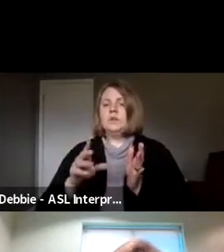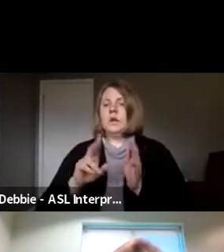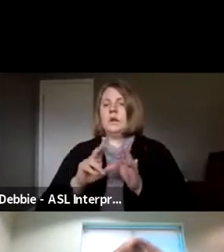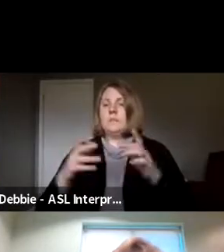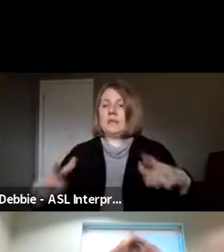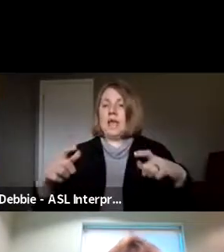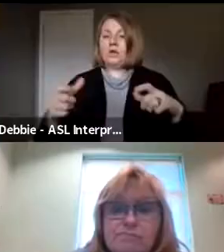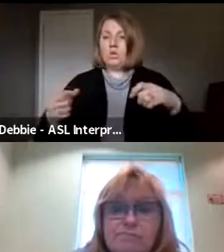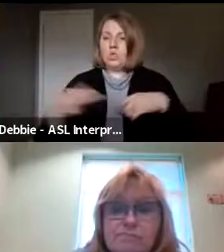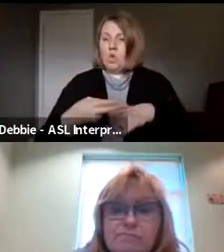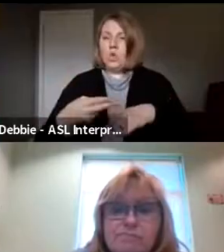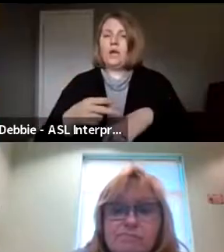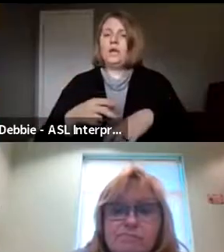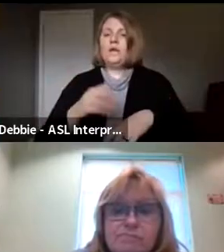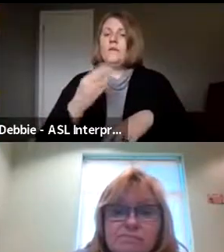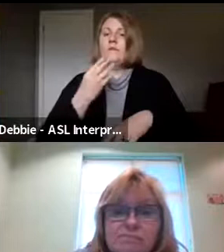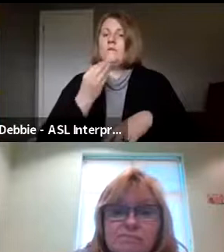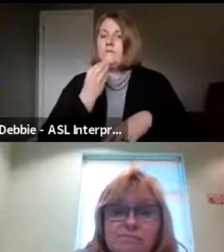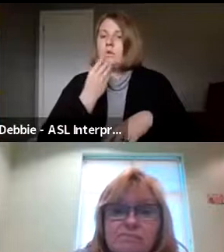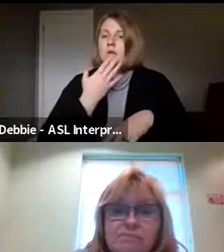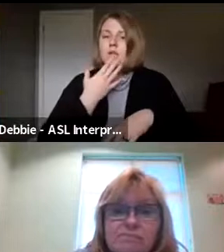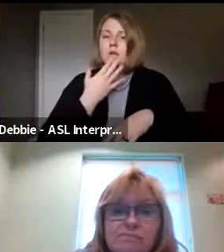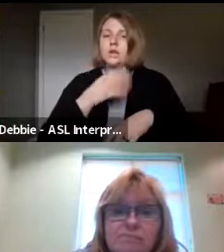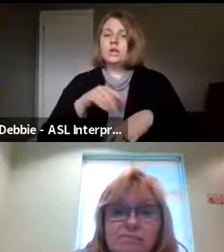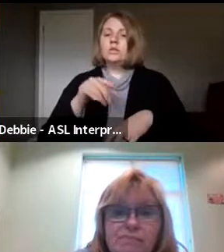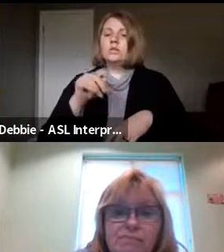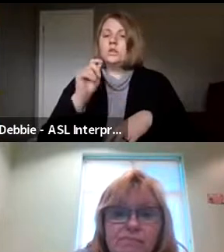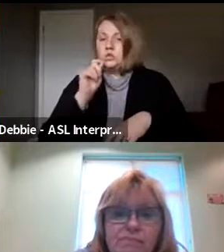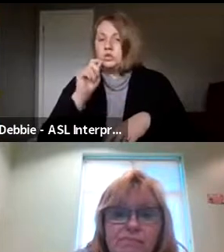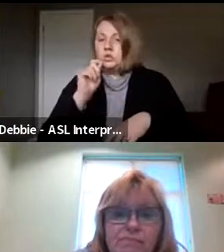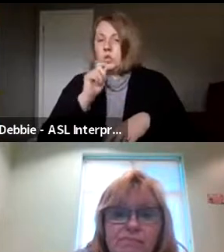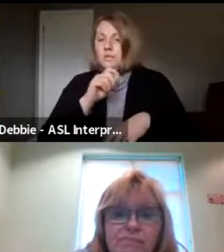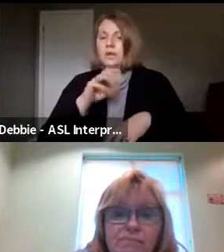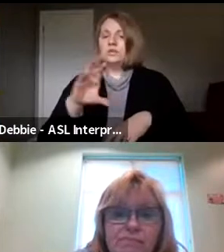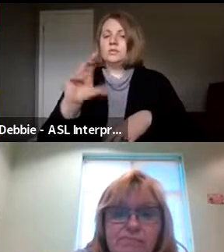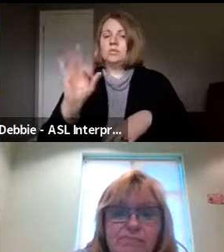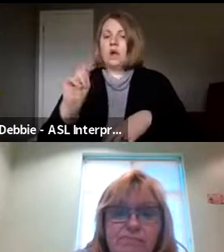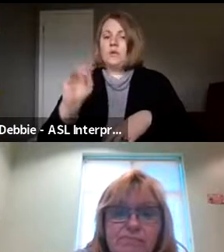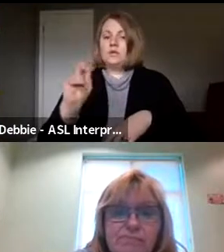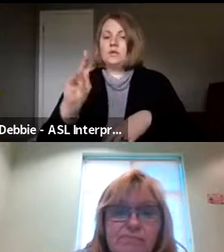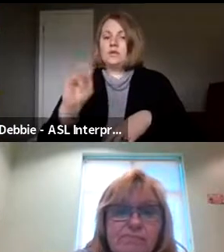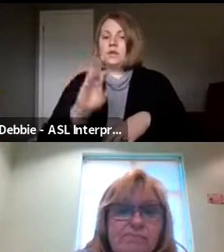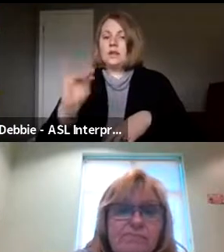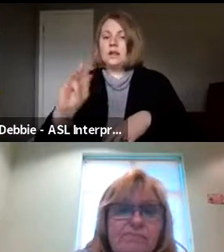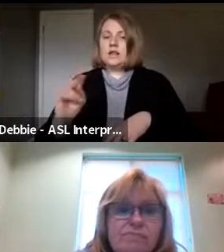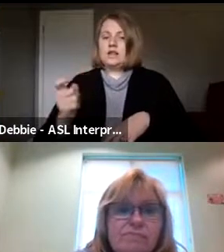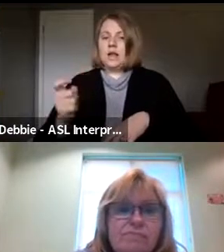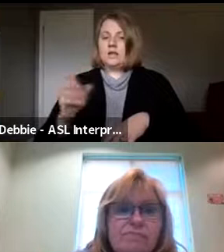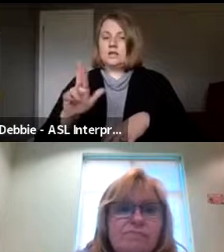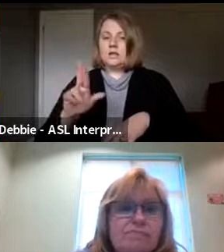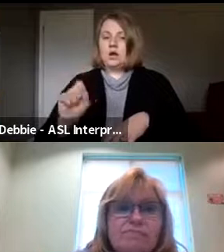food coloring, toothpicks, craft sticks, and index cards. And I will say, for those of you who are